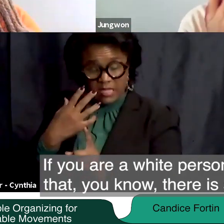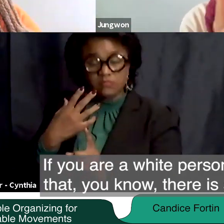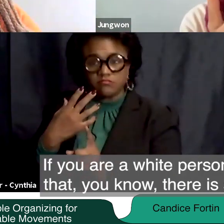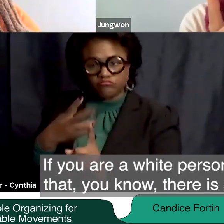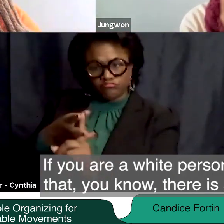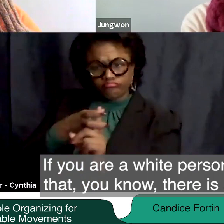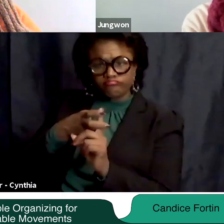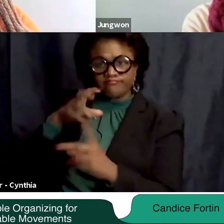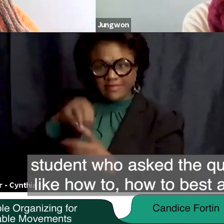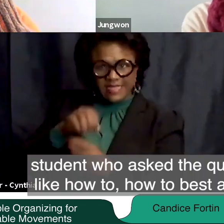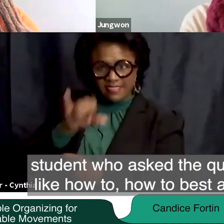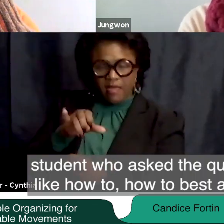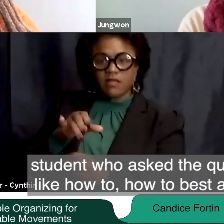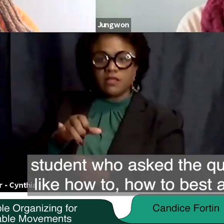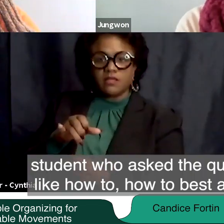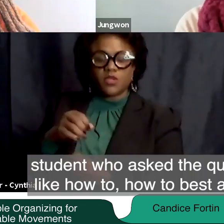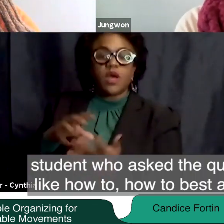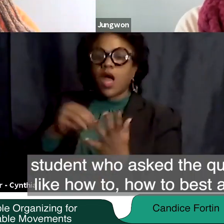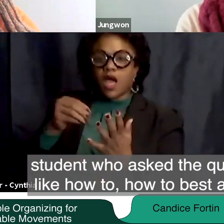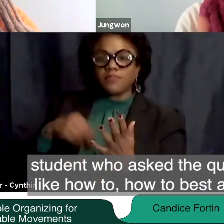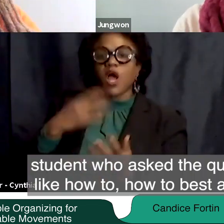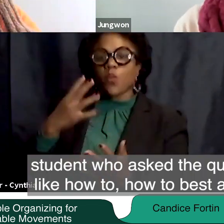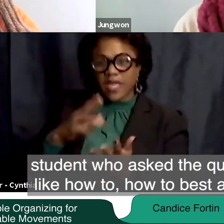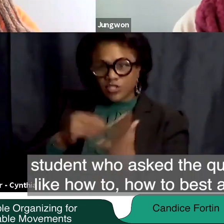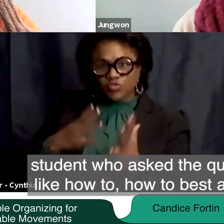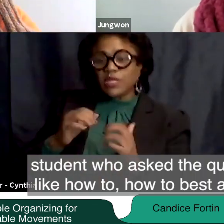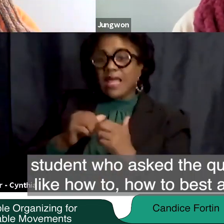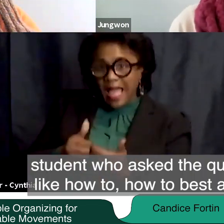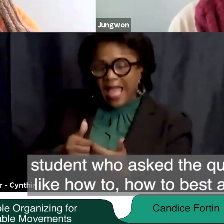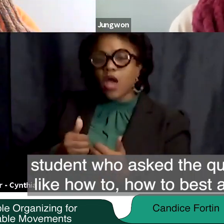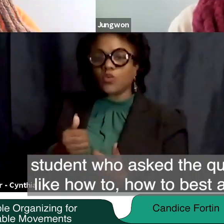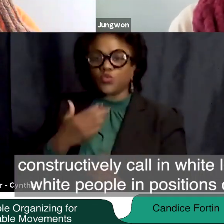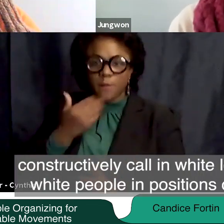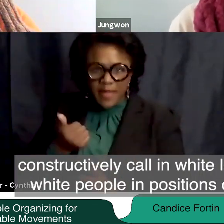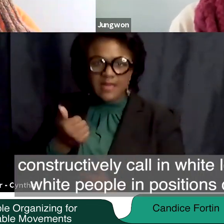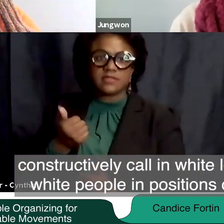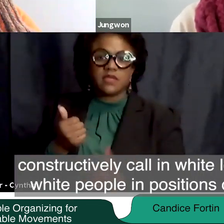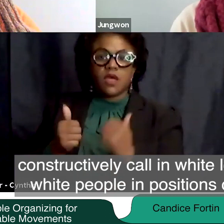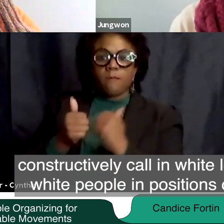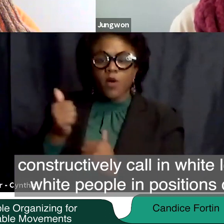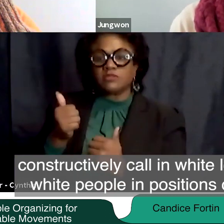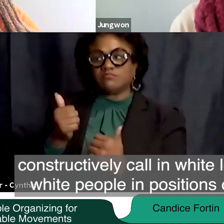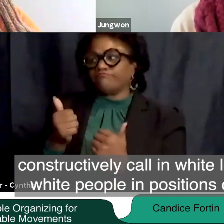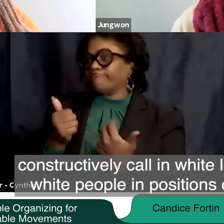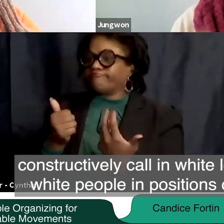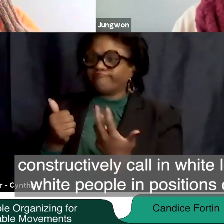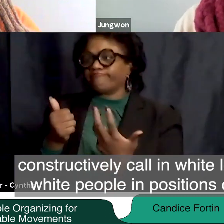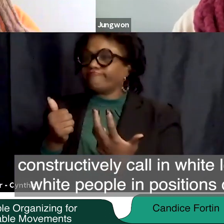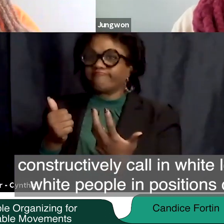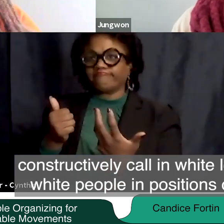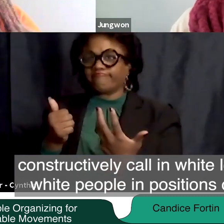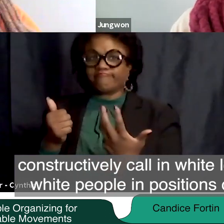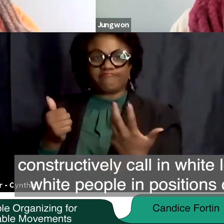within that? There is a white student who asked the question of like how to best and most constructively call in